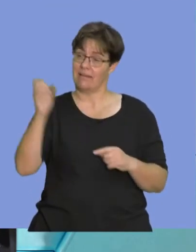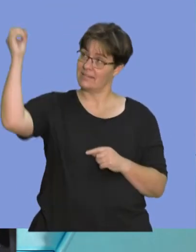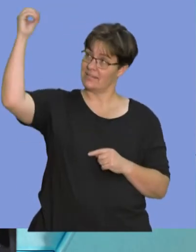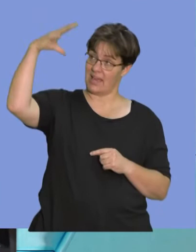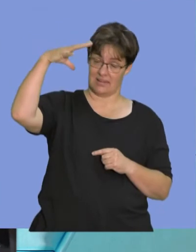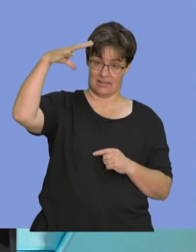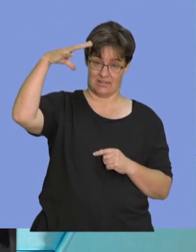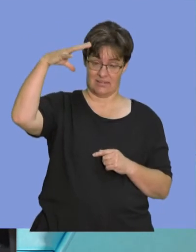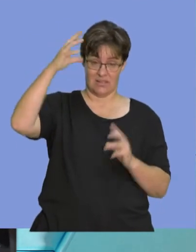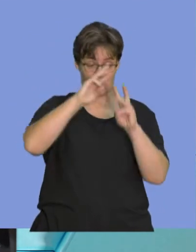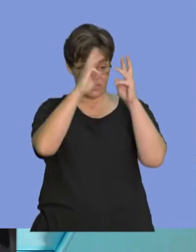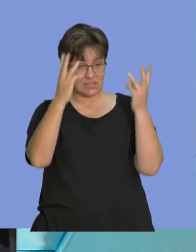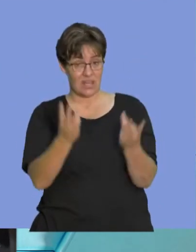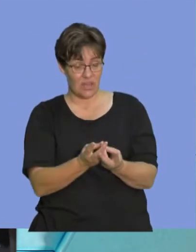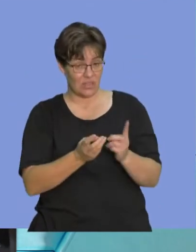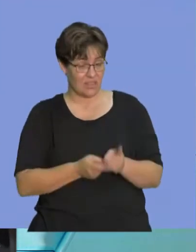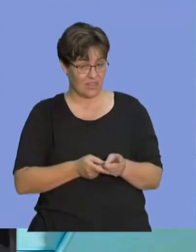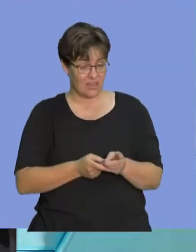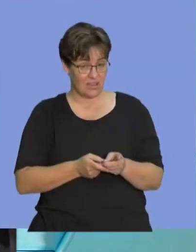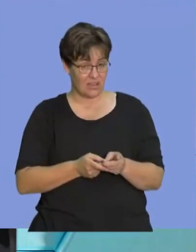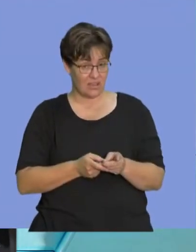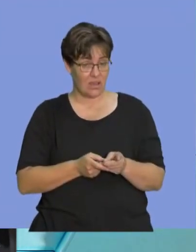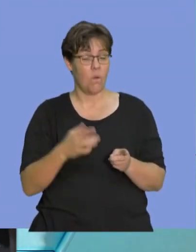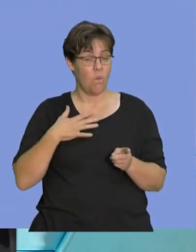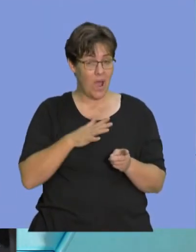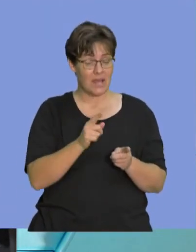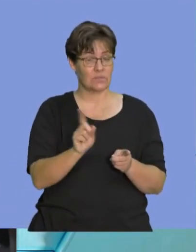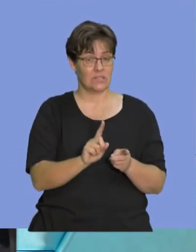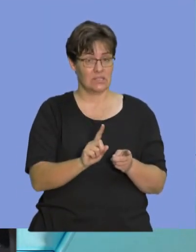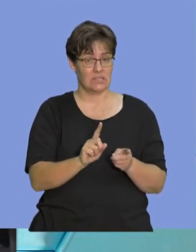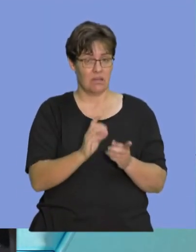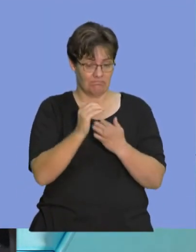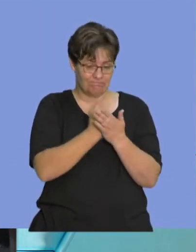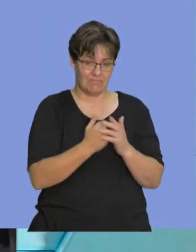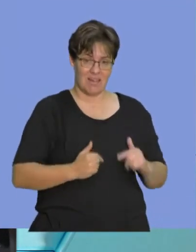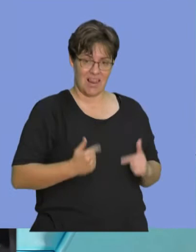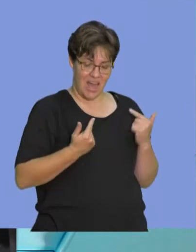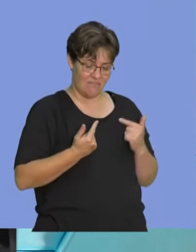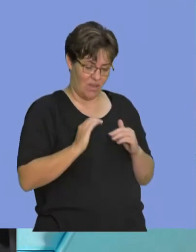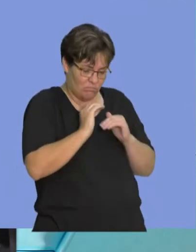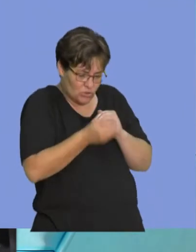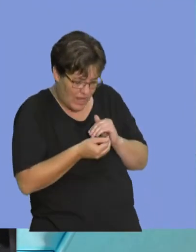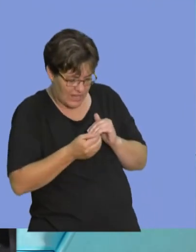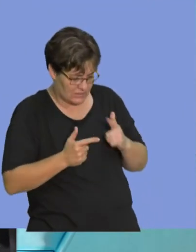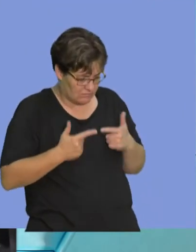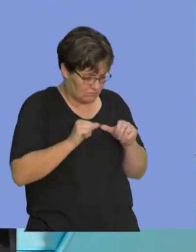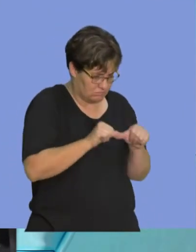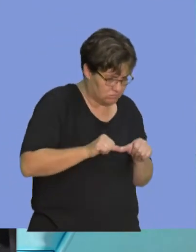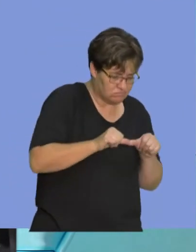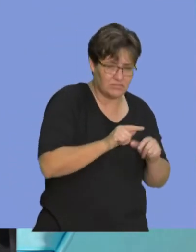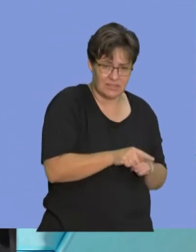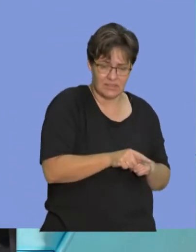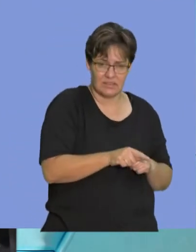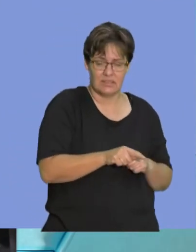It is the sun, okay? So the Earth, in an effort to try and preserve life and protect life on its